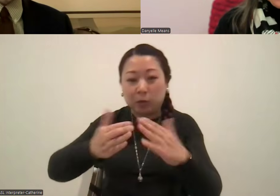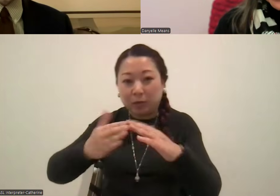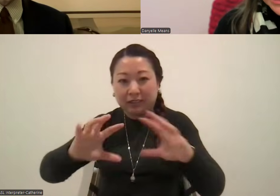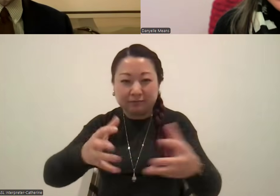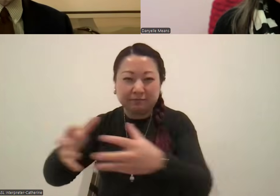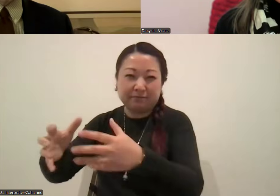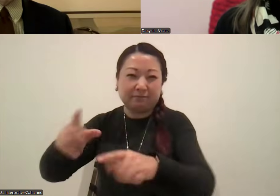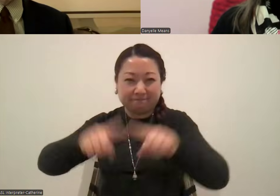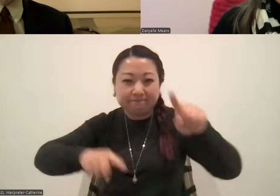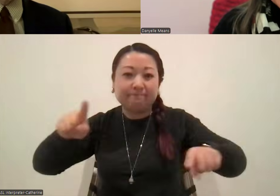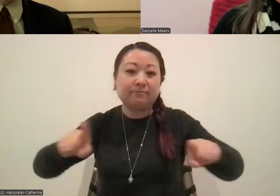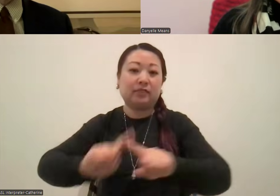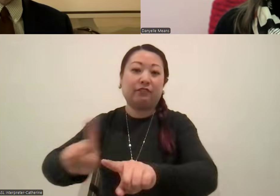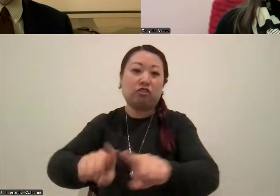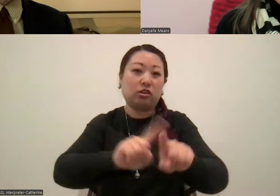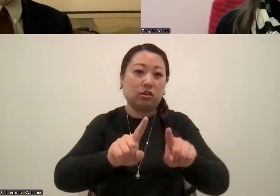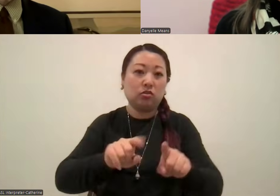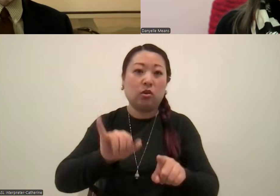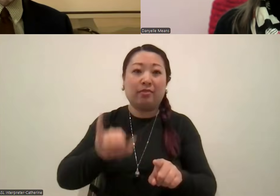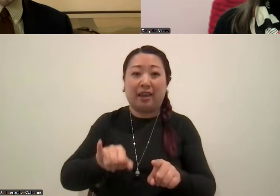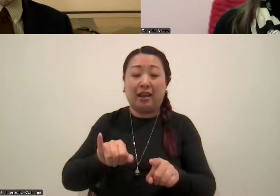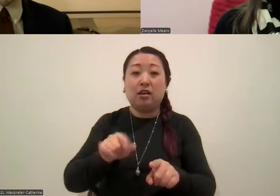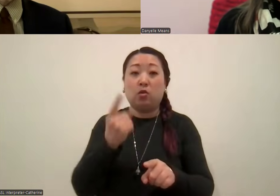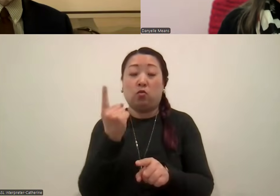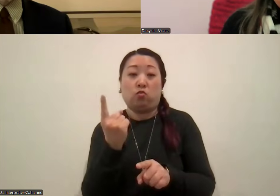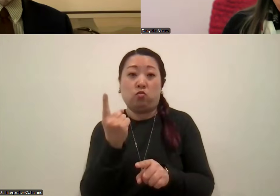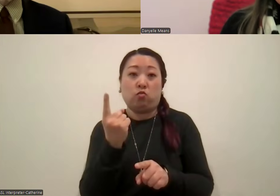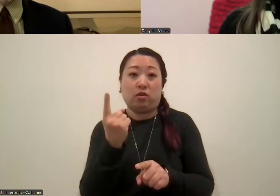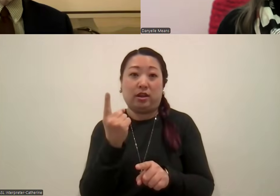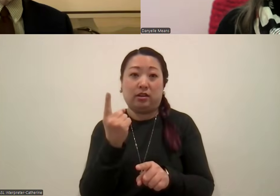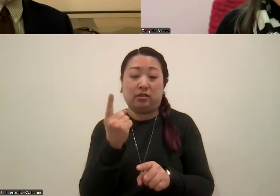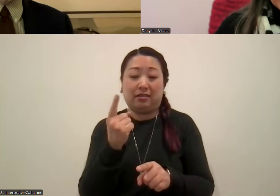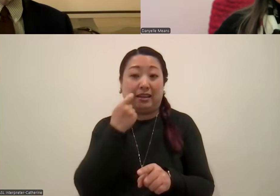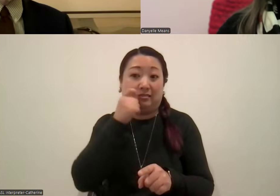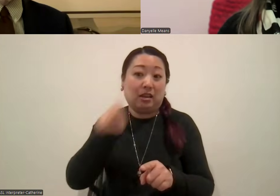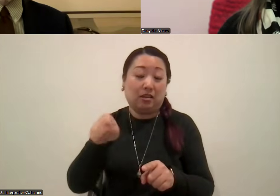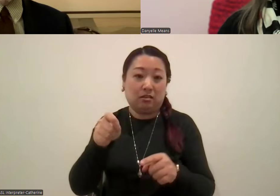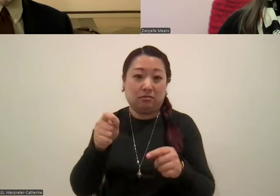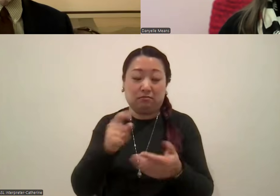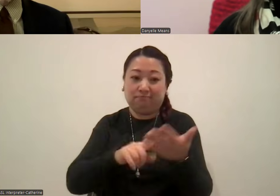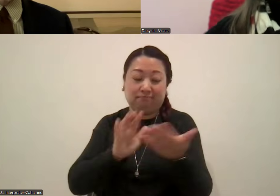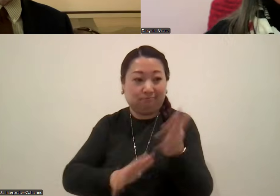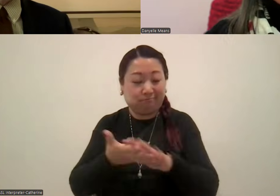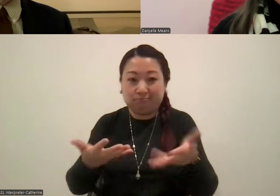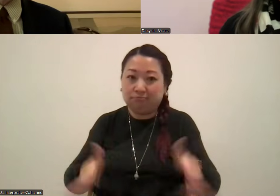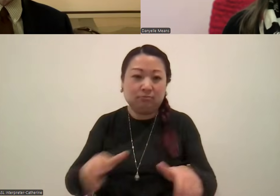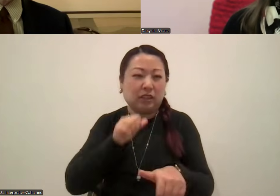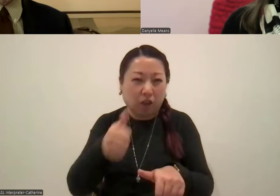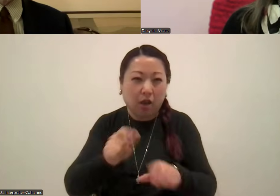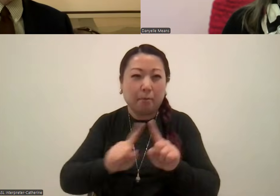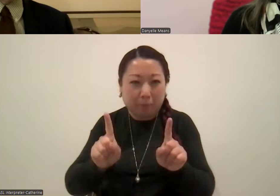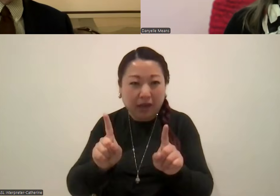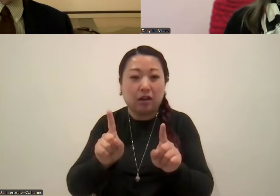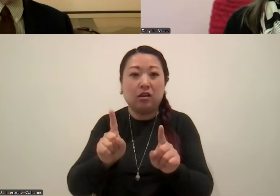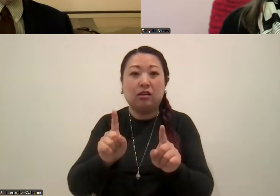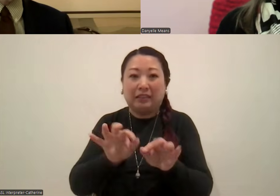singular step that museums can do to say, you know what, We understand. We need you to come